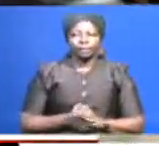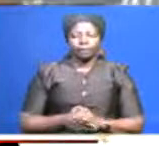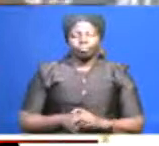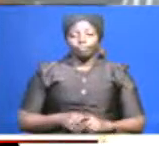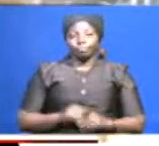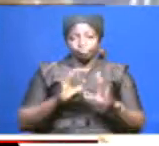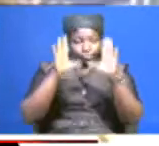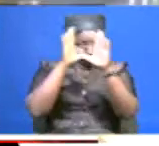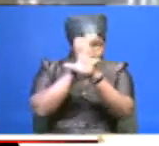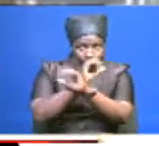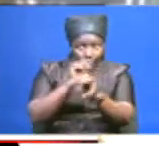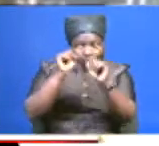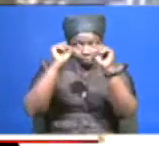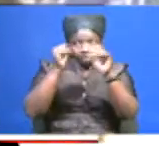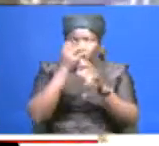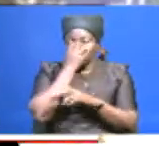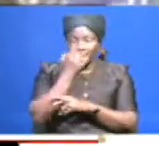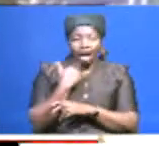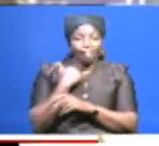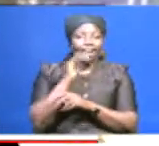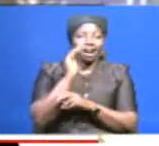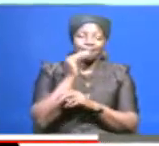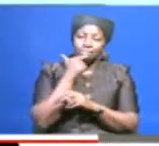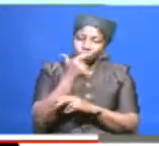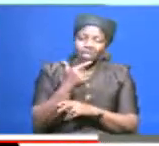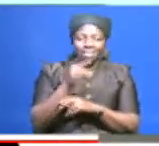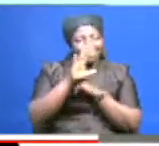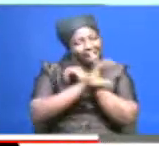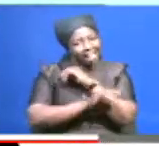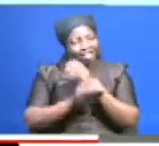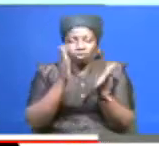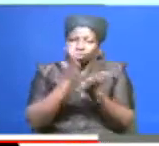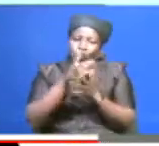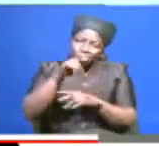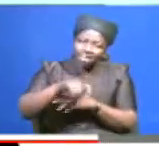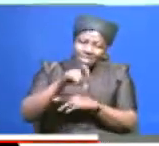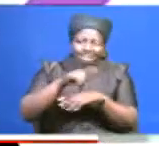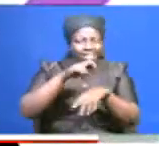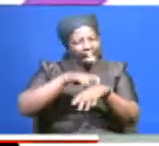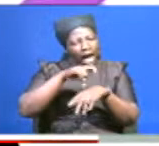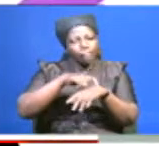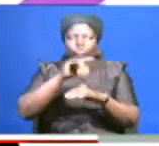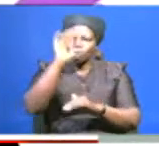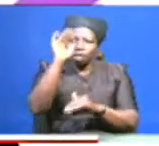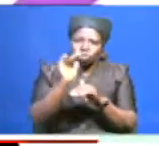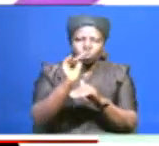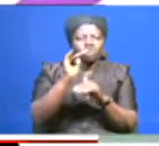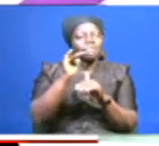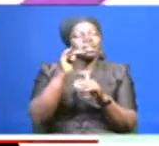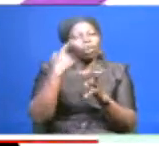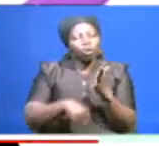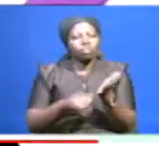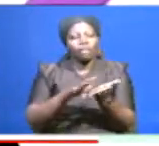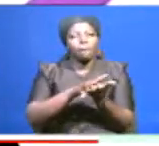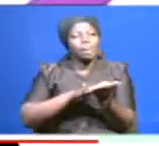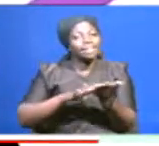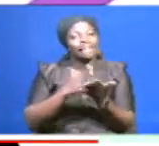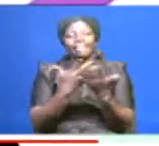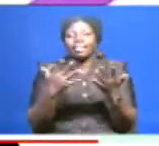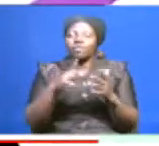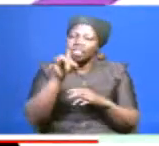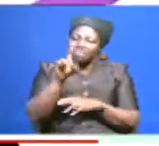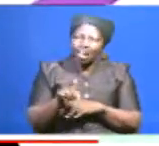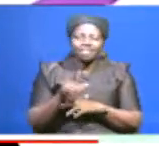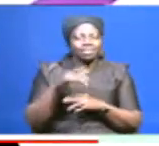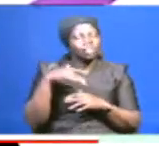President William Ruto has told the country that it will take time to lower the prices of basic commodities. We must continuously